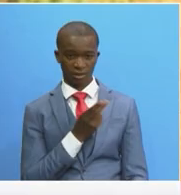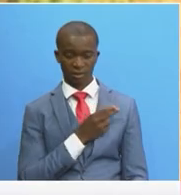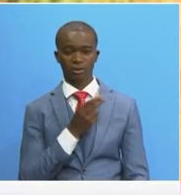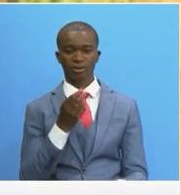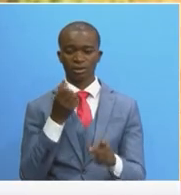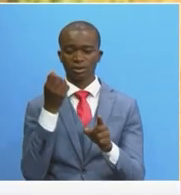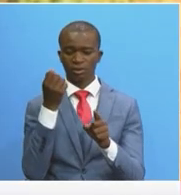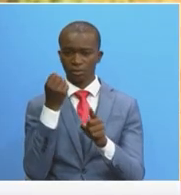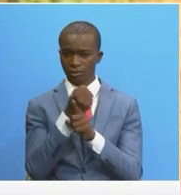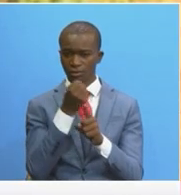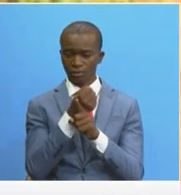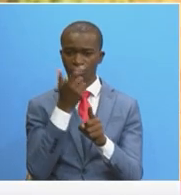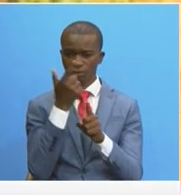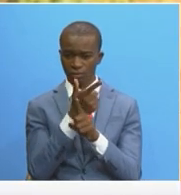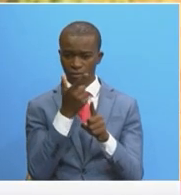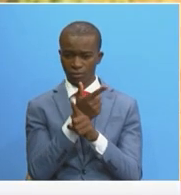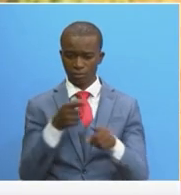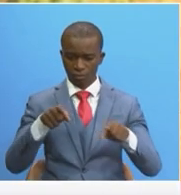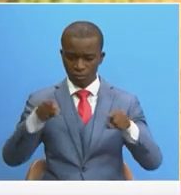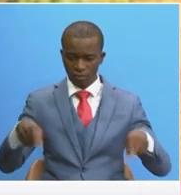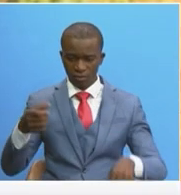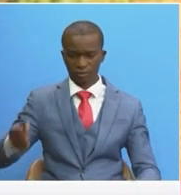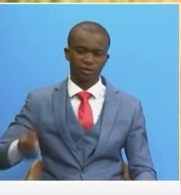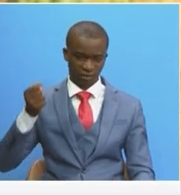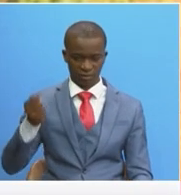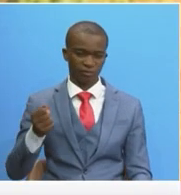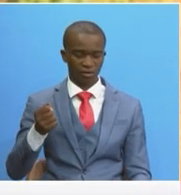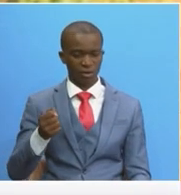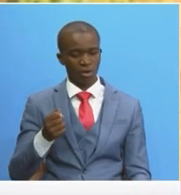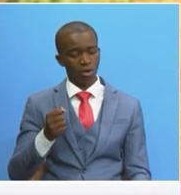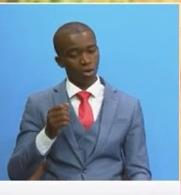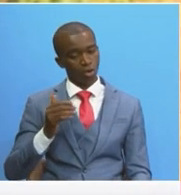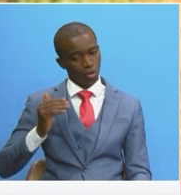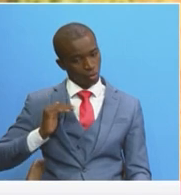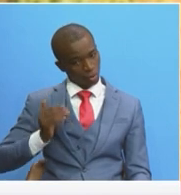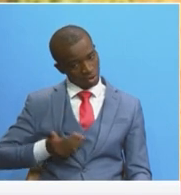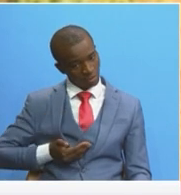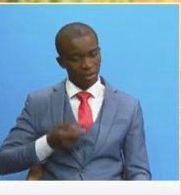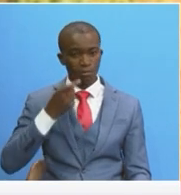the local chiefs that they also need to have some form of